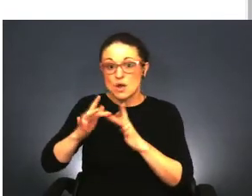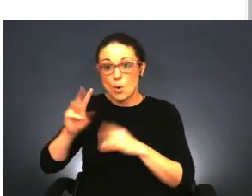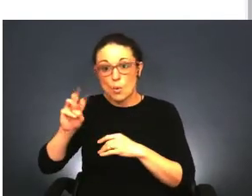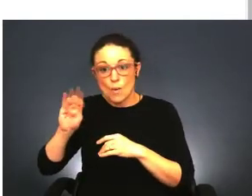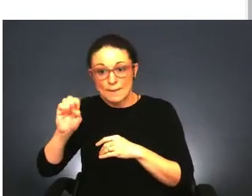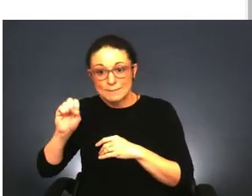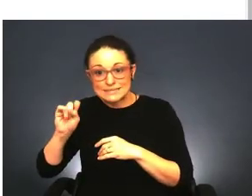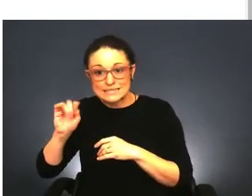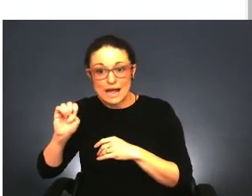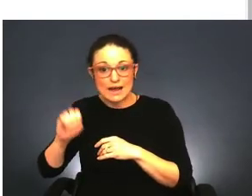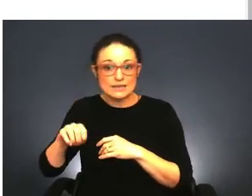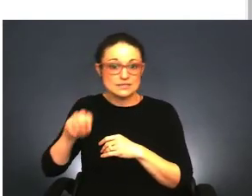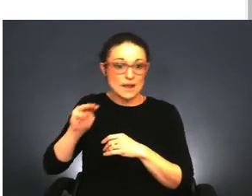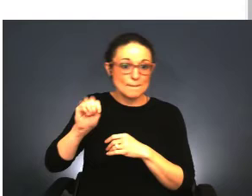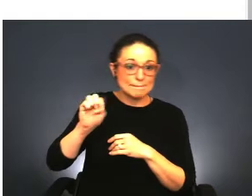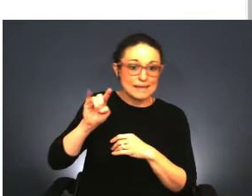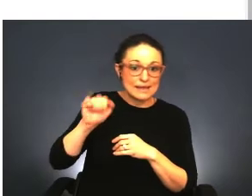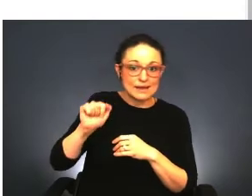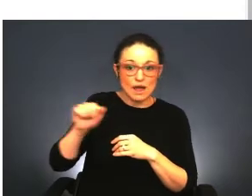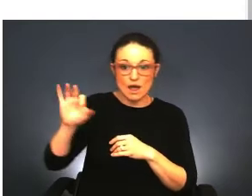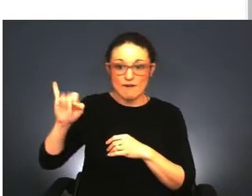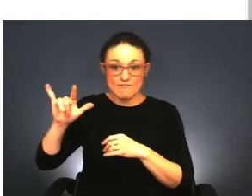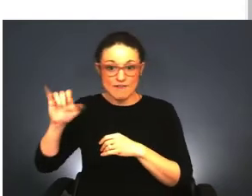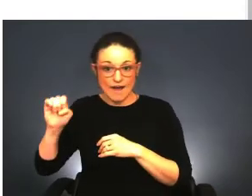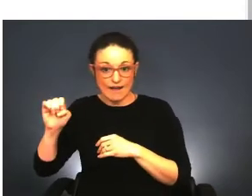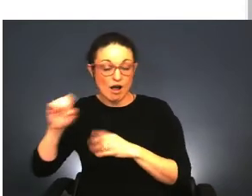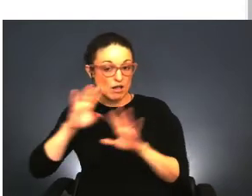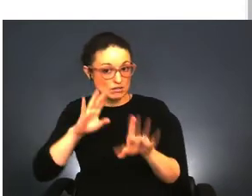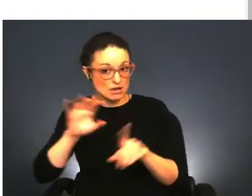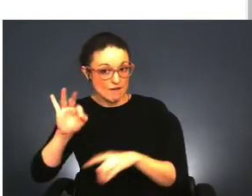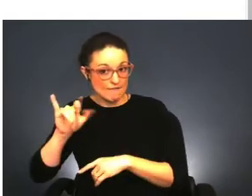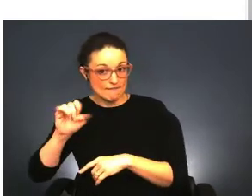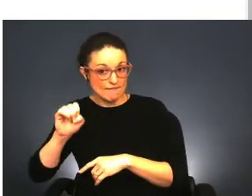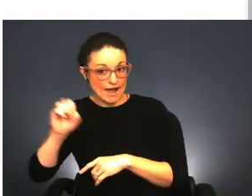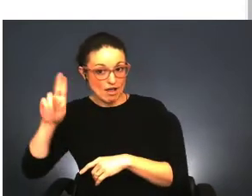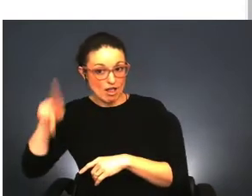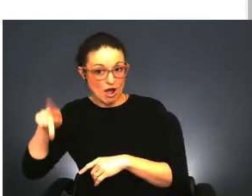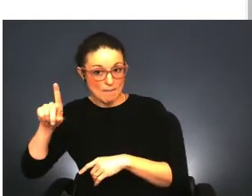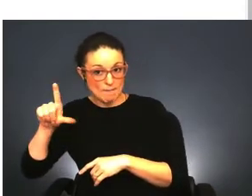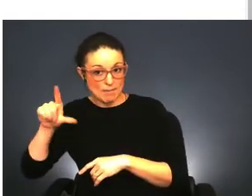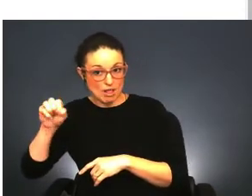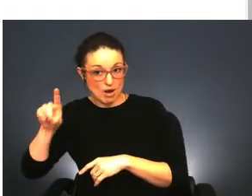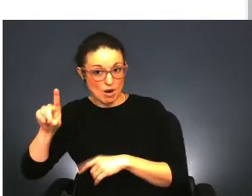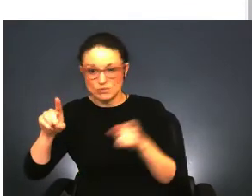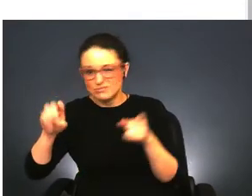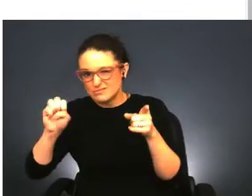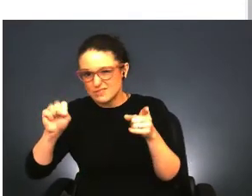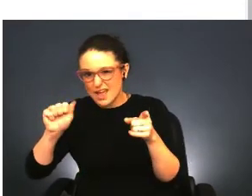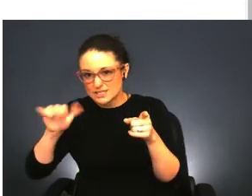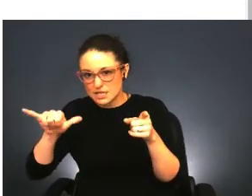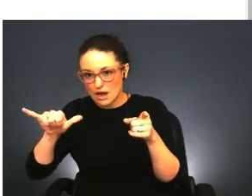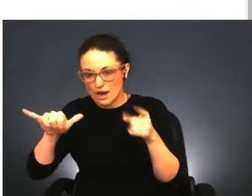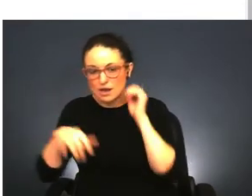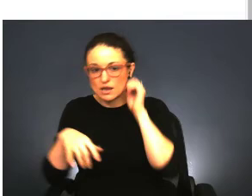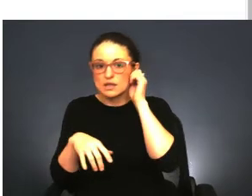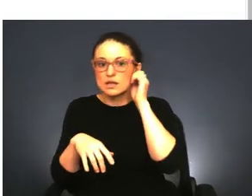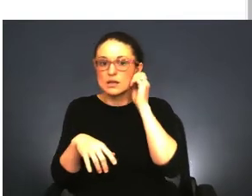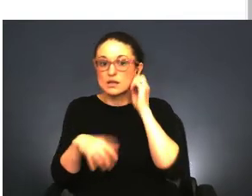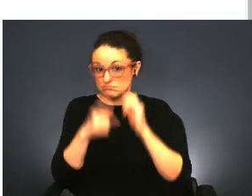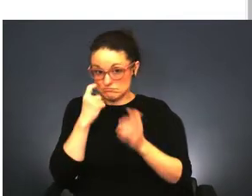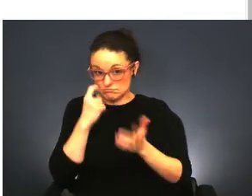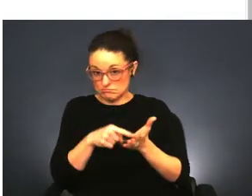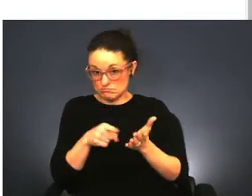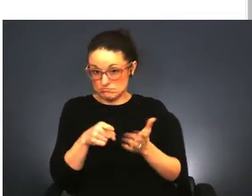file. I'm going to choose file upload because this is an essay. And you'll notice, I want you to see